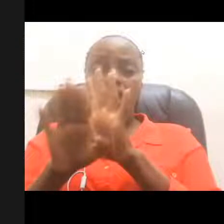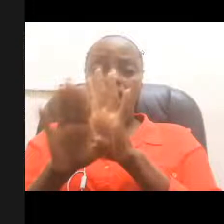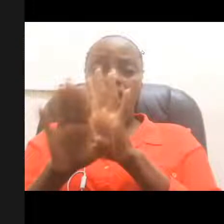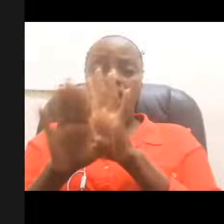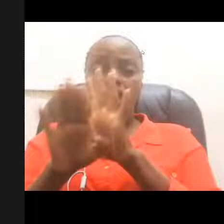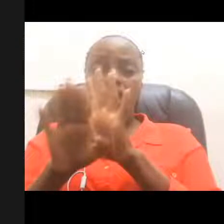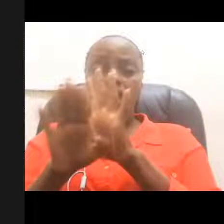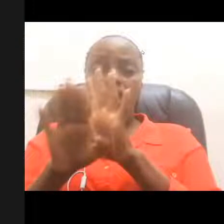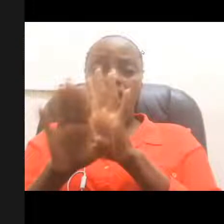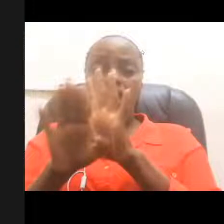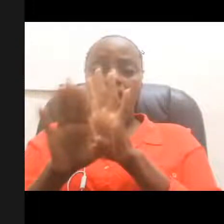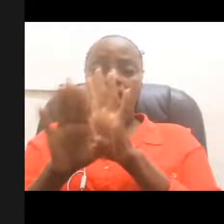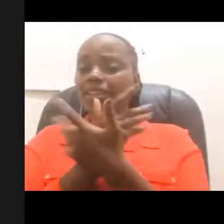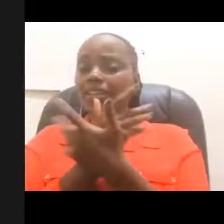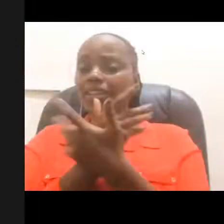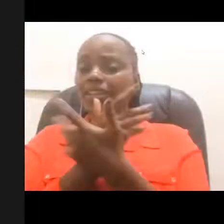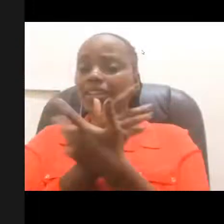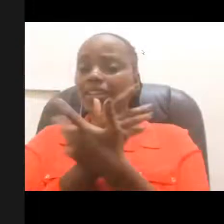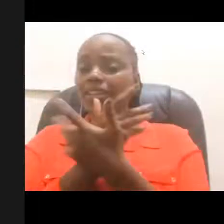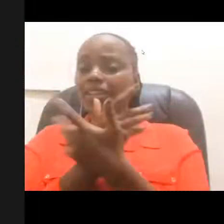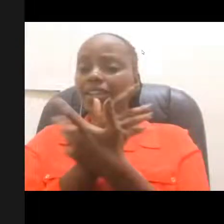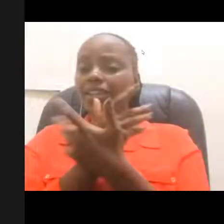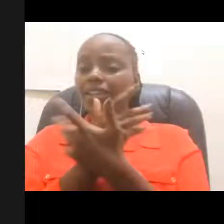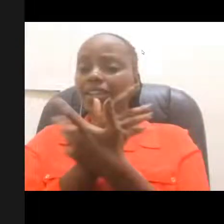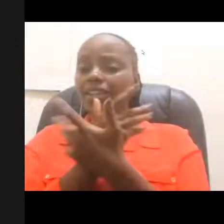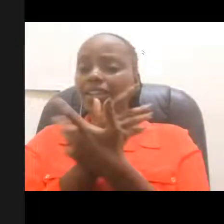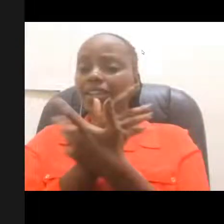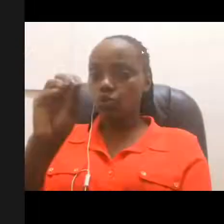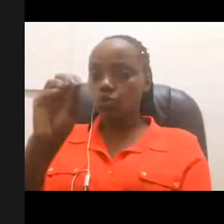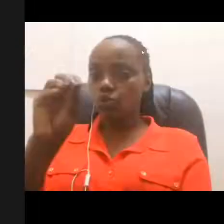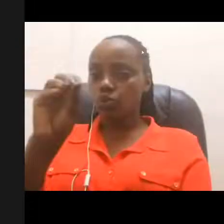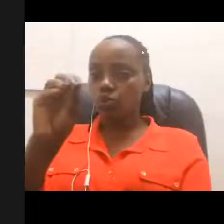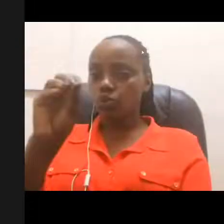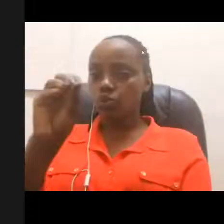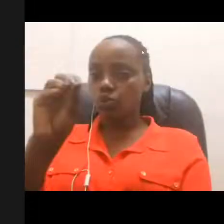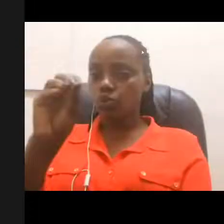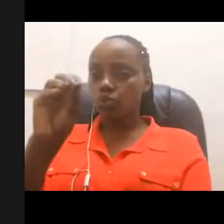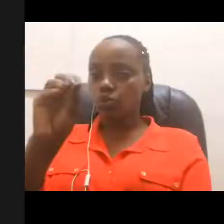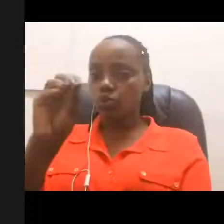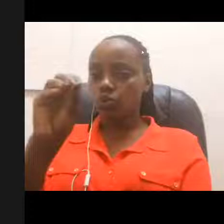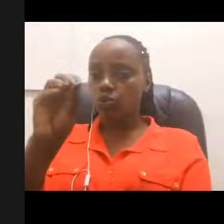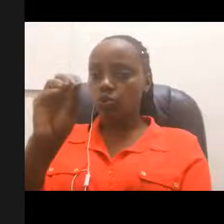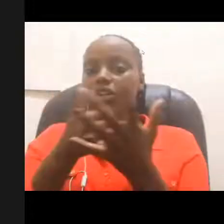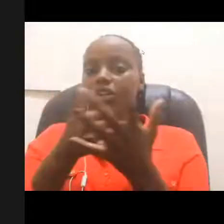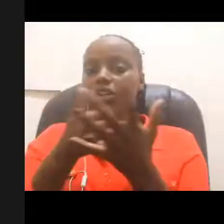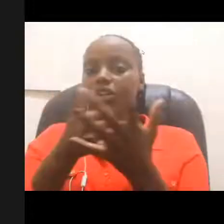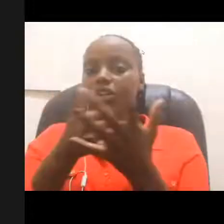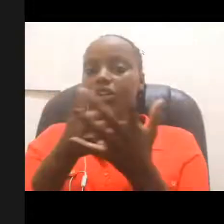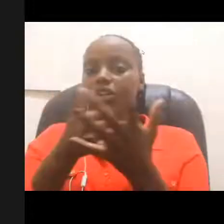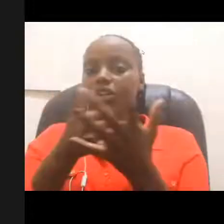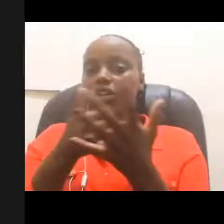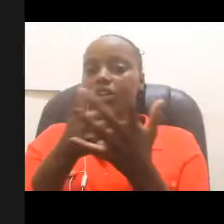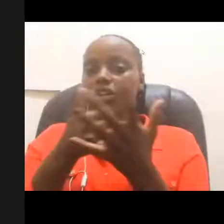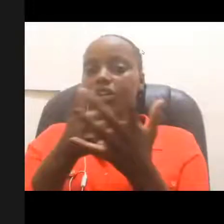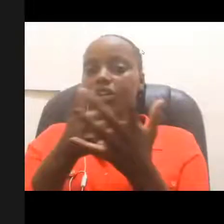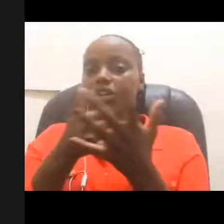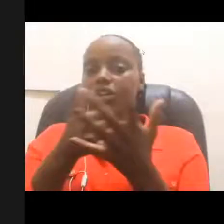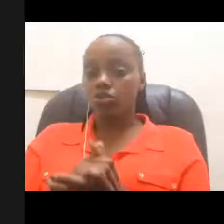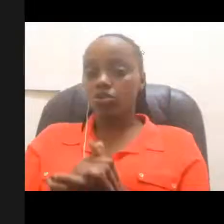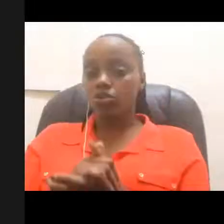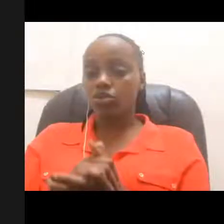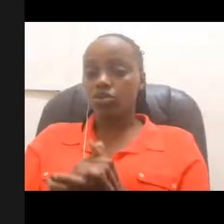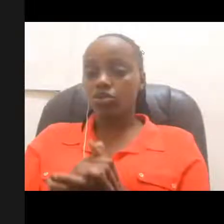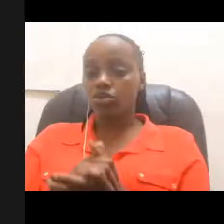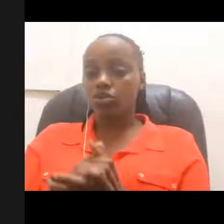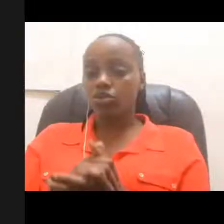doing, anything that we are doing as CSOs should have children at the center of these interventions. So my appeal is that when